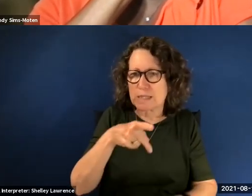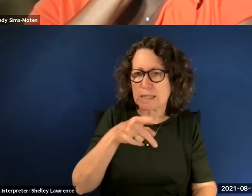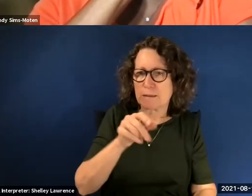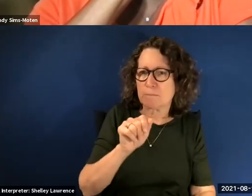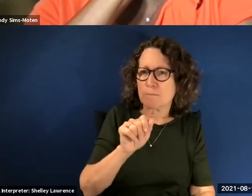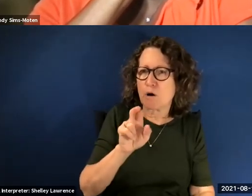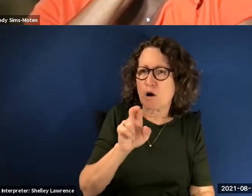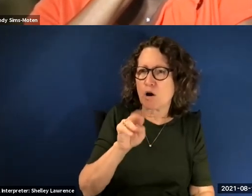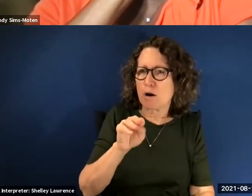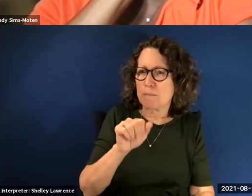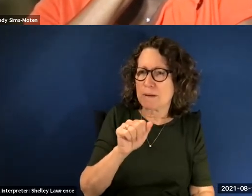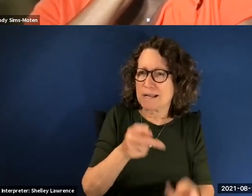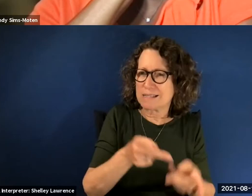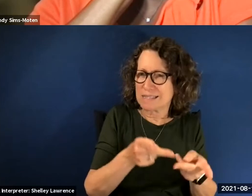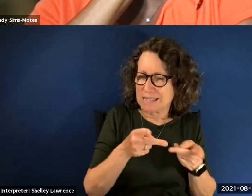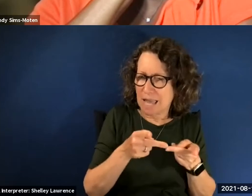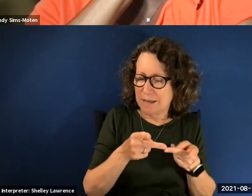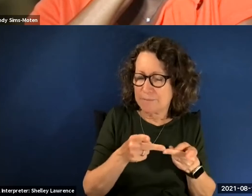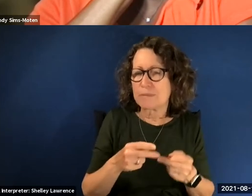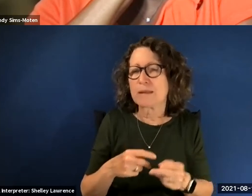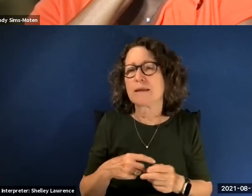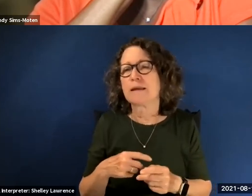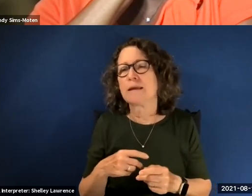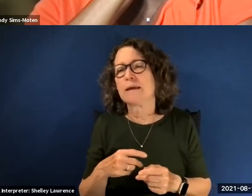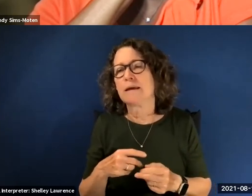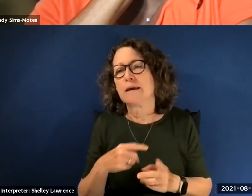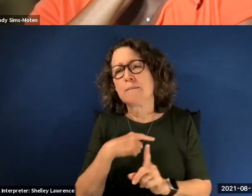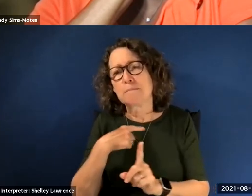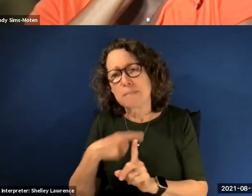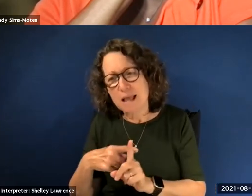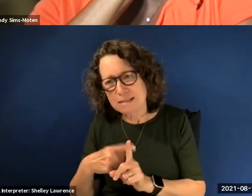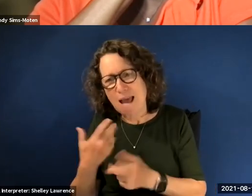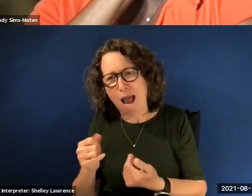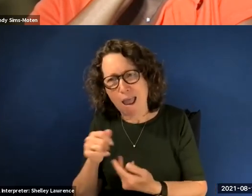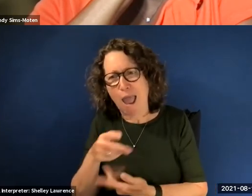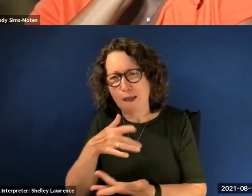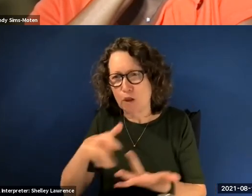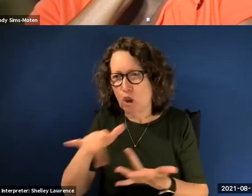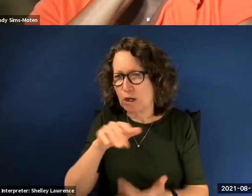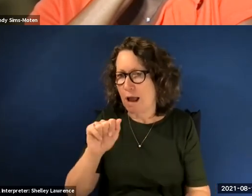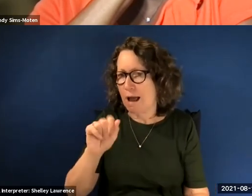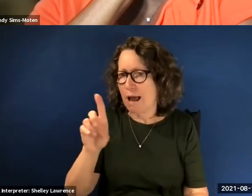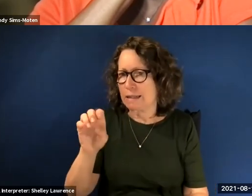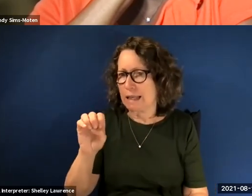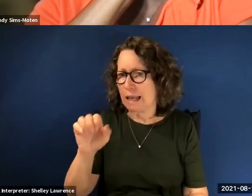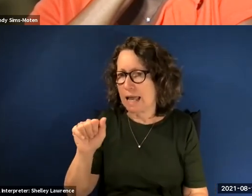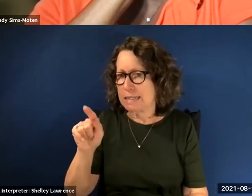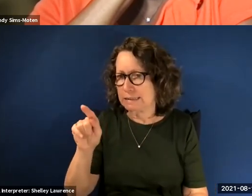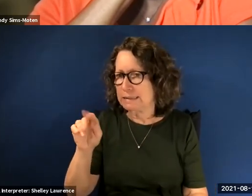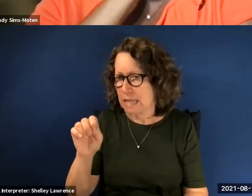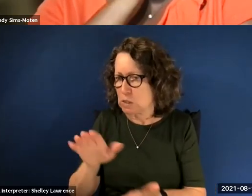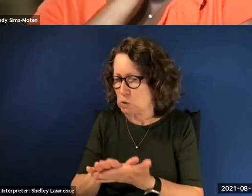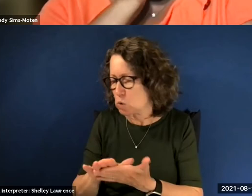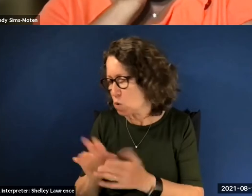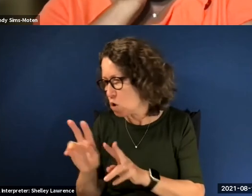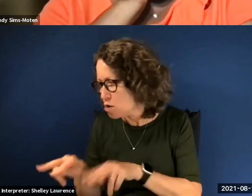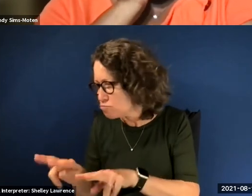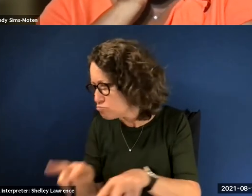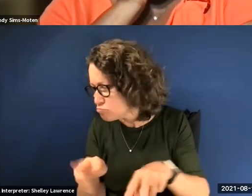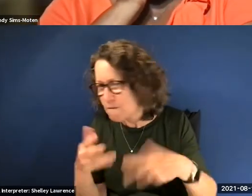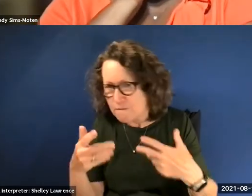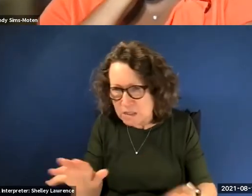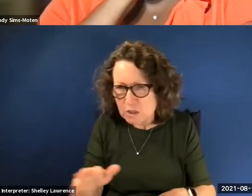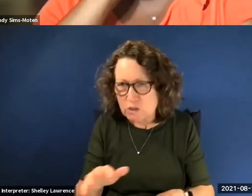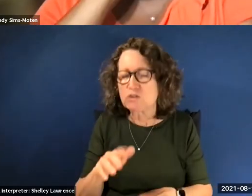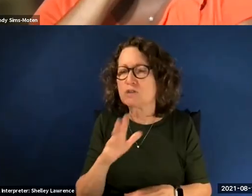site. And in addition to that, I have toured the Adelante school. I have toured it, and I've